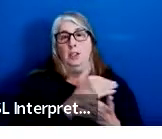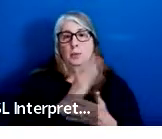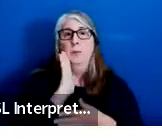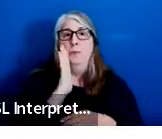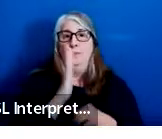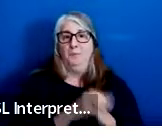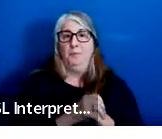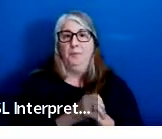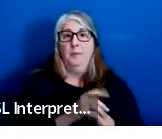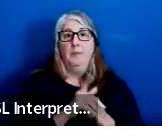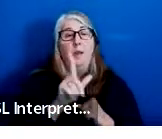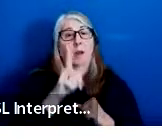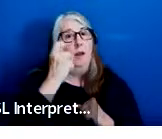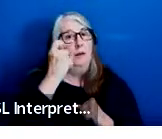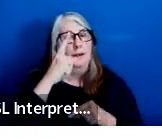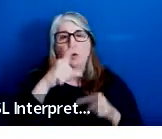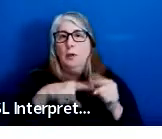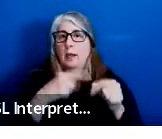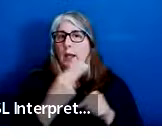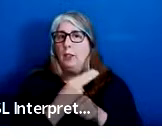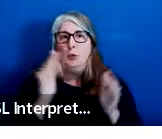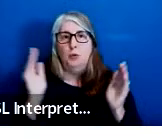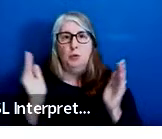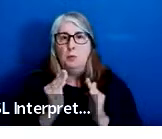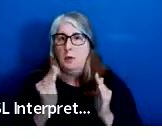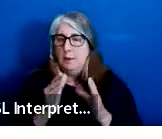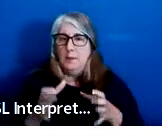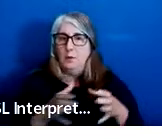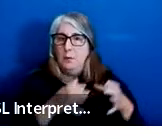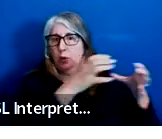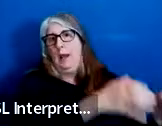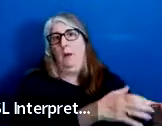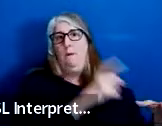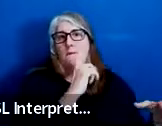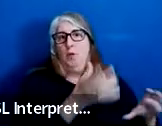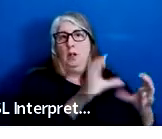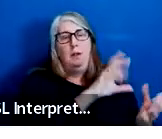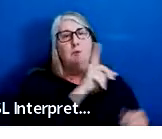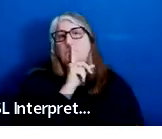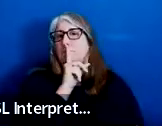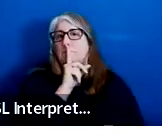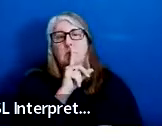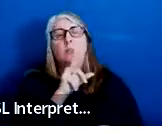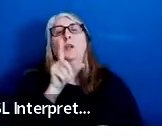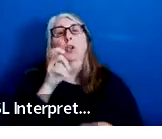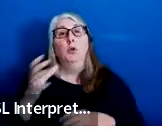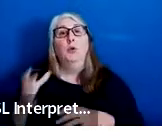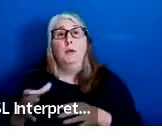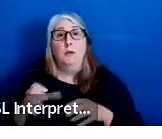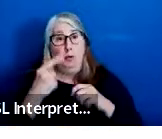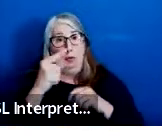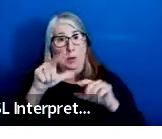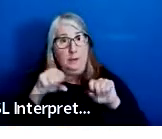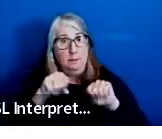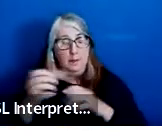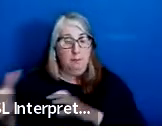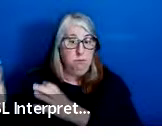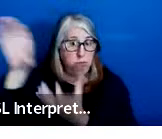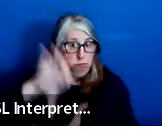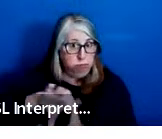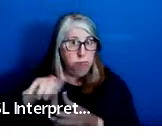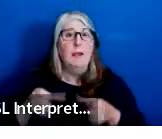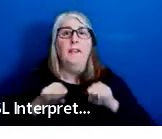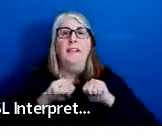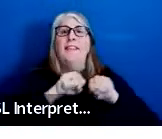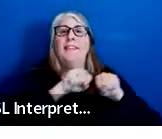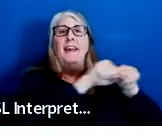mentioned, you cannot utilize your mini bin for curbside collection, but you may transfer all of your materials the day of collection or when you